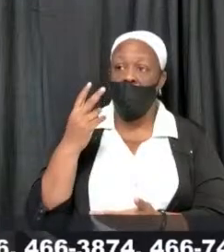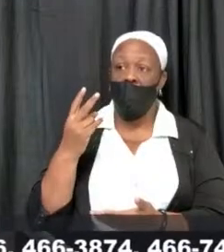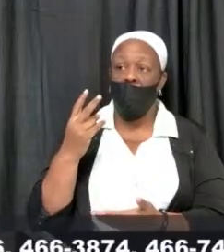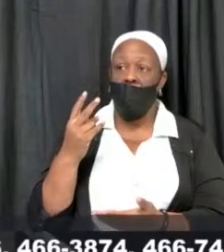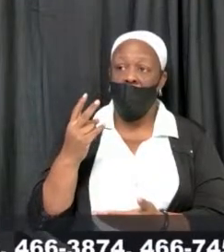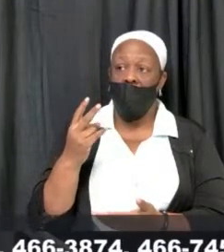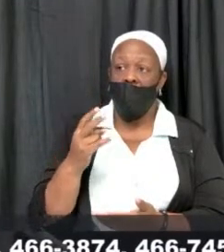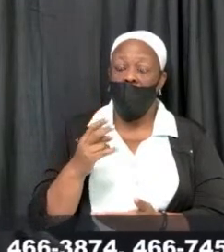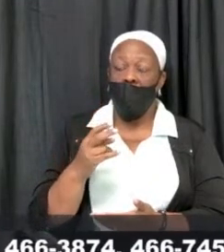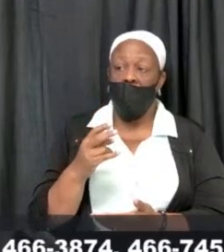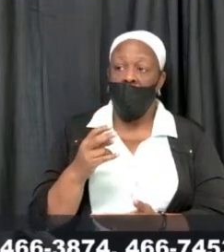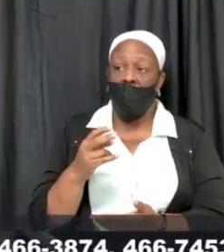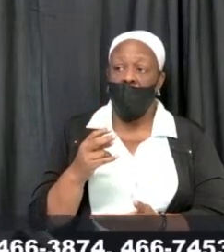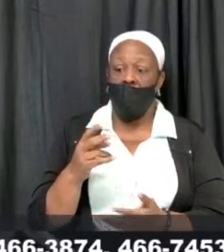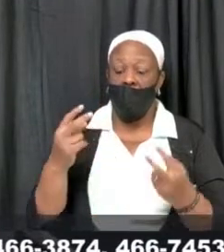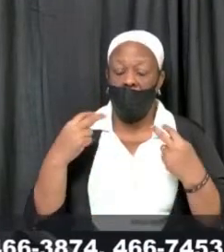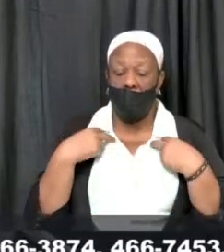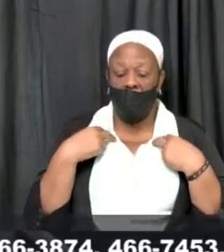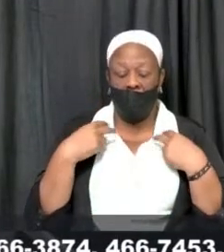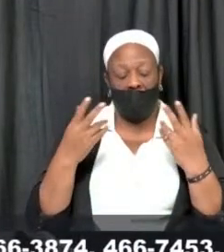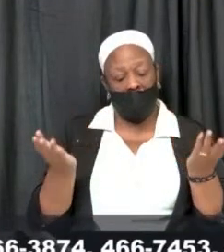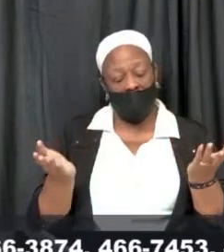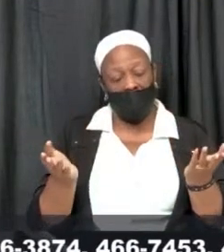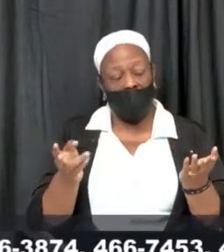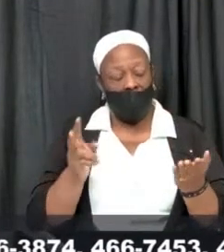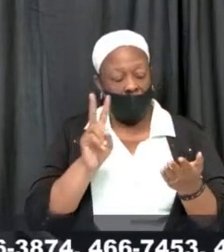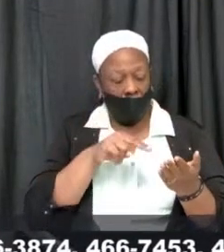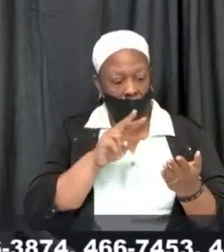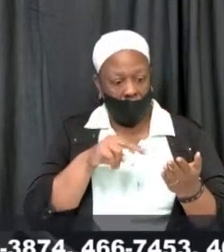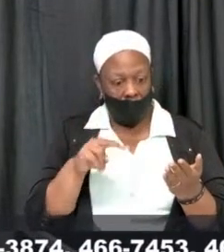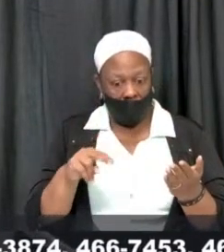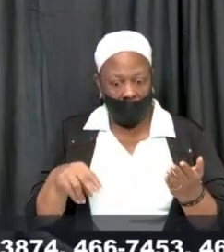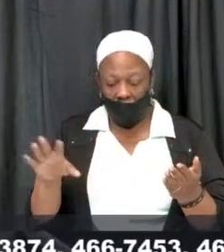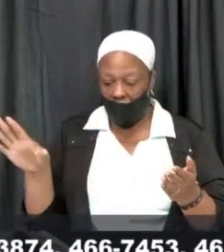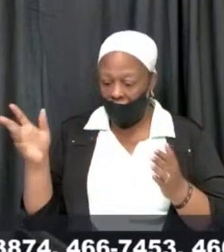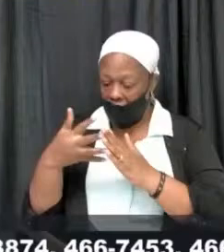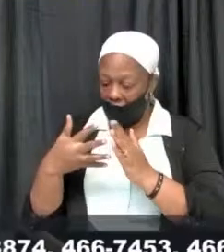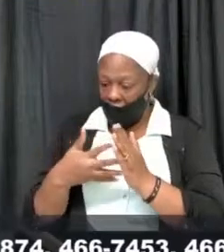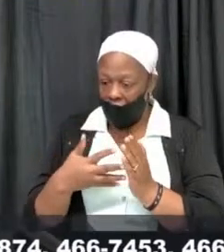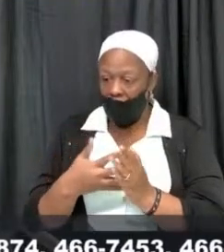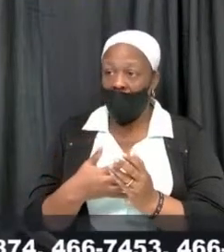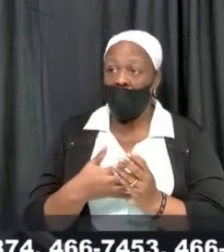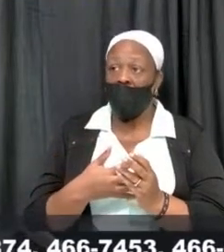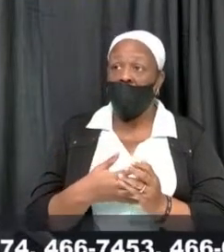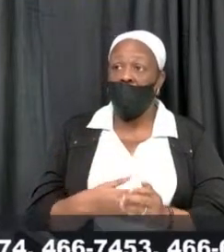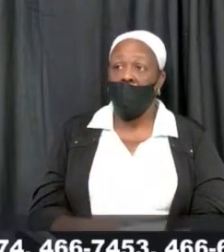pharmaceutical company Entos COVID-19 vaccine candidate